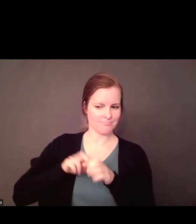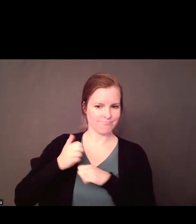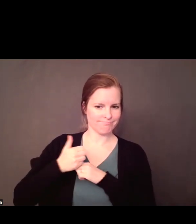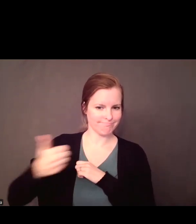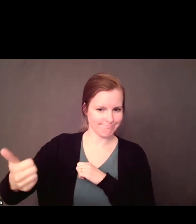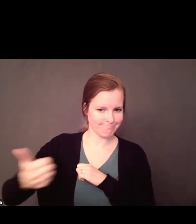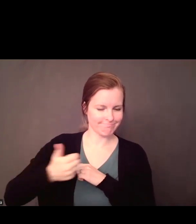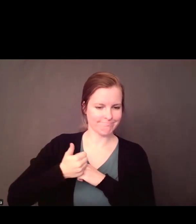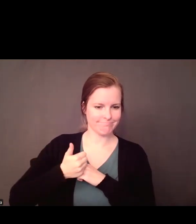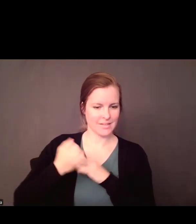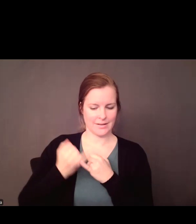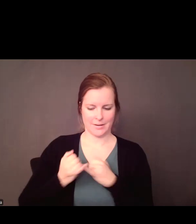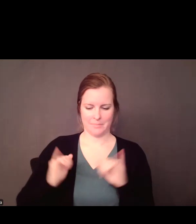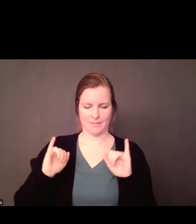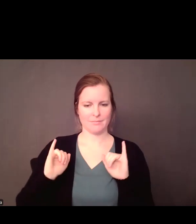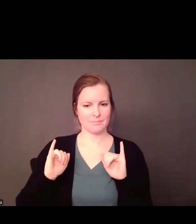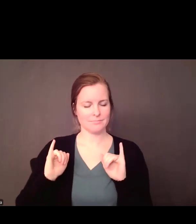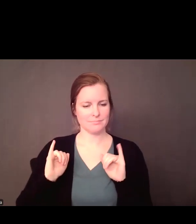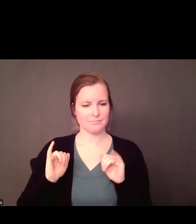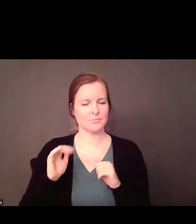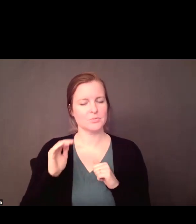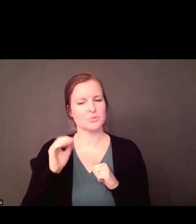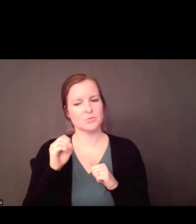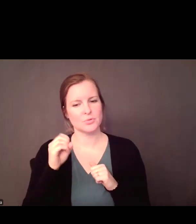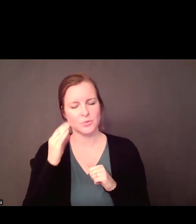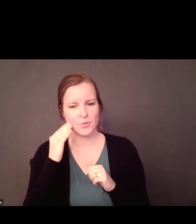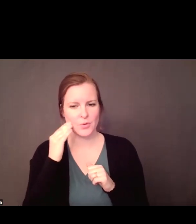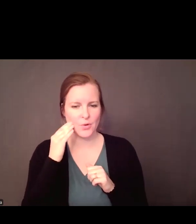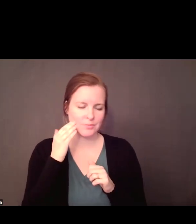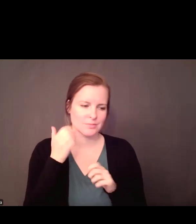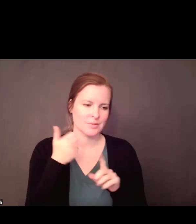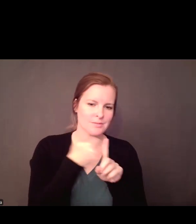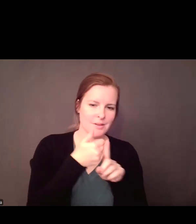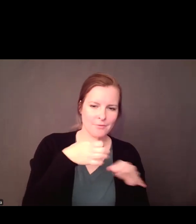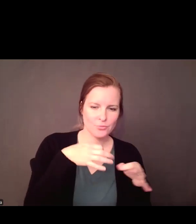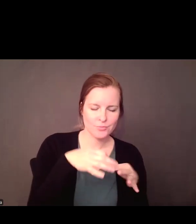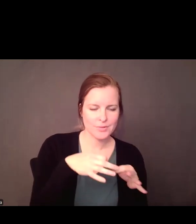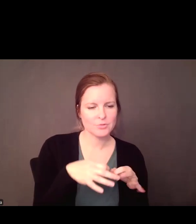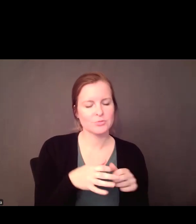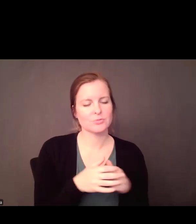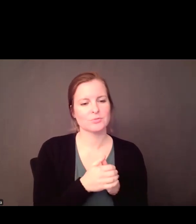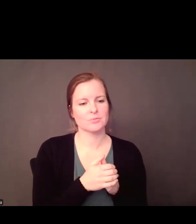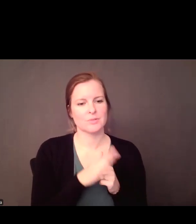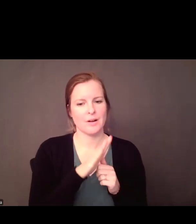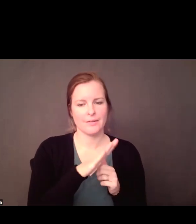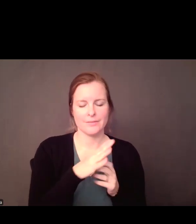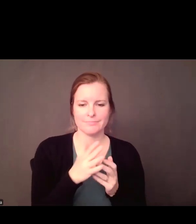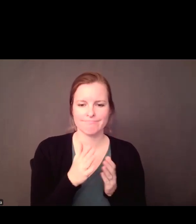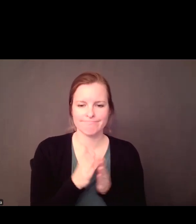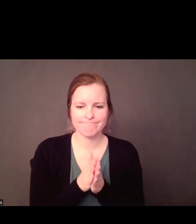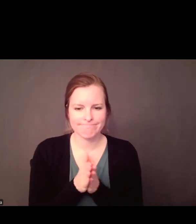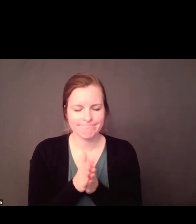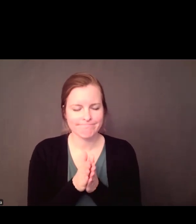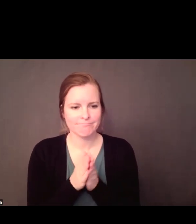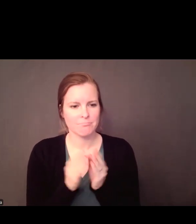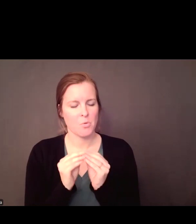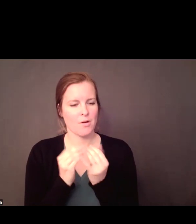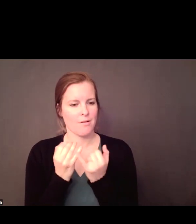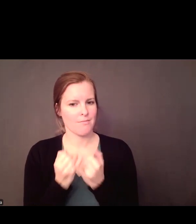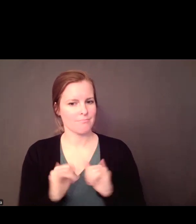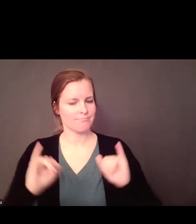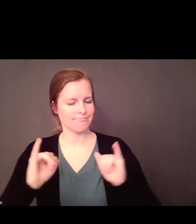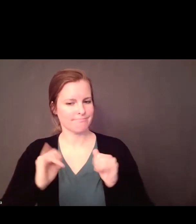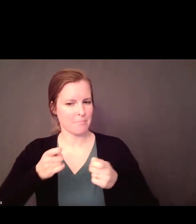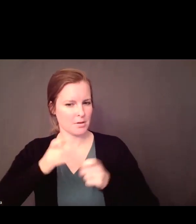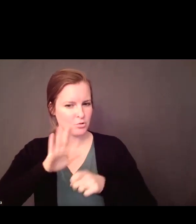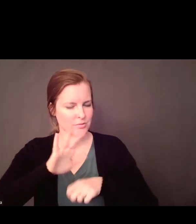and those details provided for self-direction, Ben's desire to more independently manage his